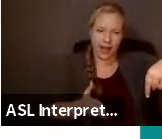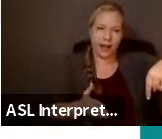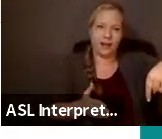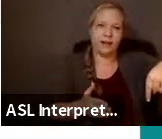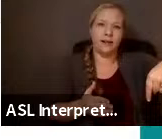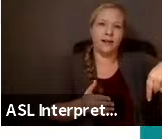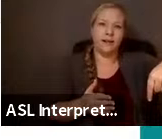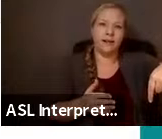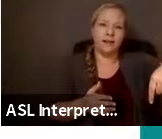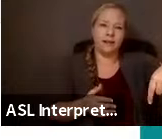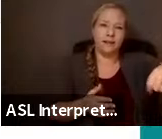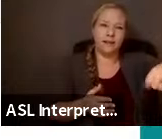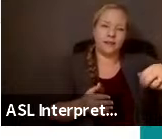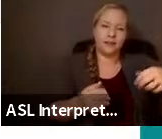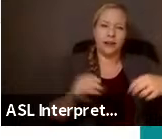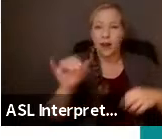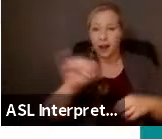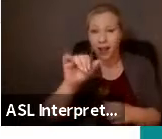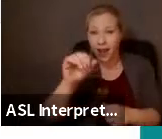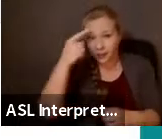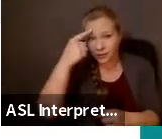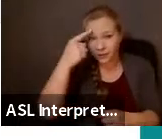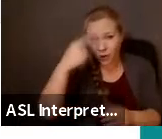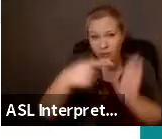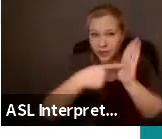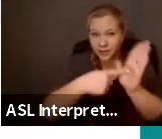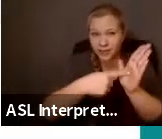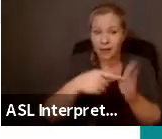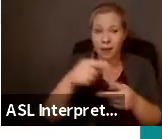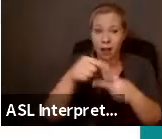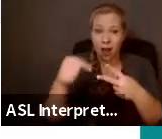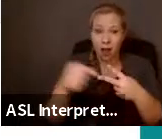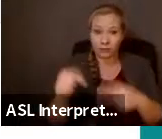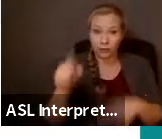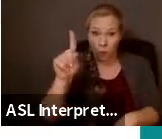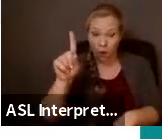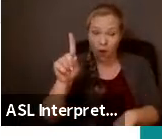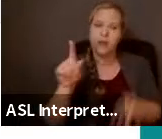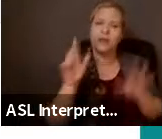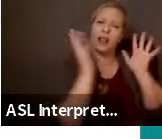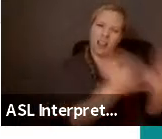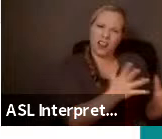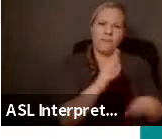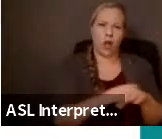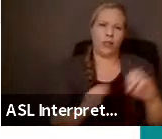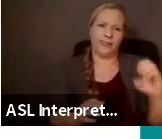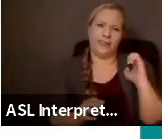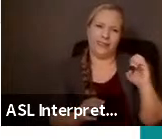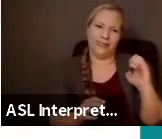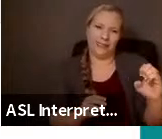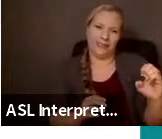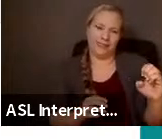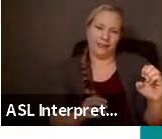similarly, as shown in option 1, that shared use path staying on the east side is something that